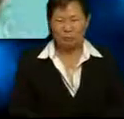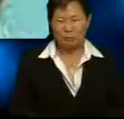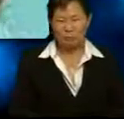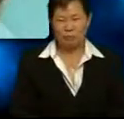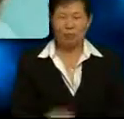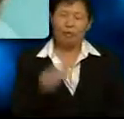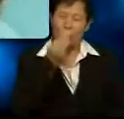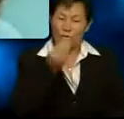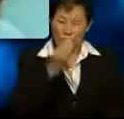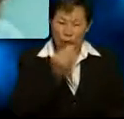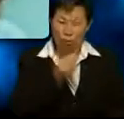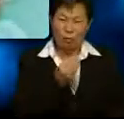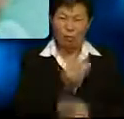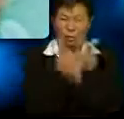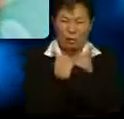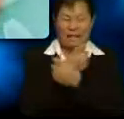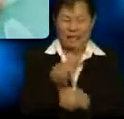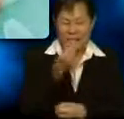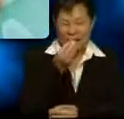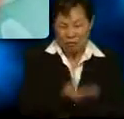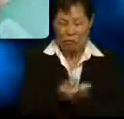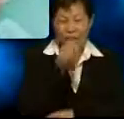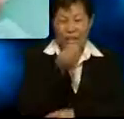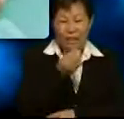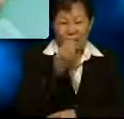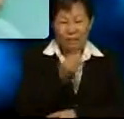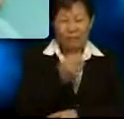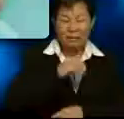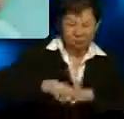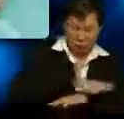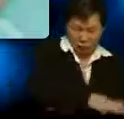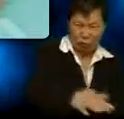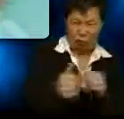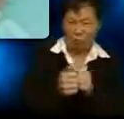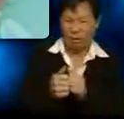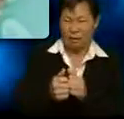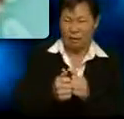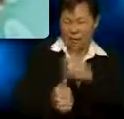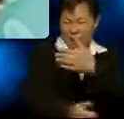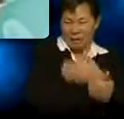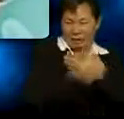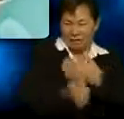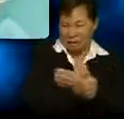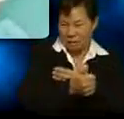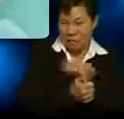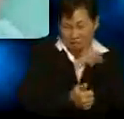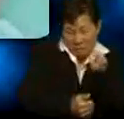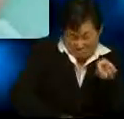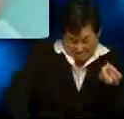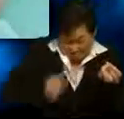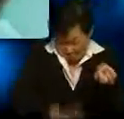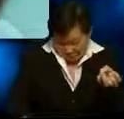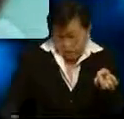Food poisoning is caused by eating food that is infected by harmful microorganisms.